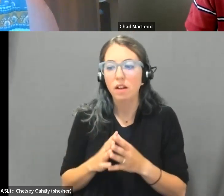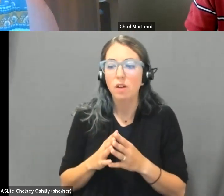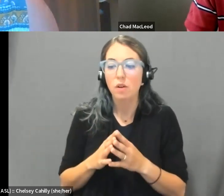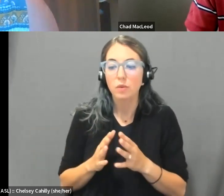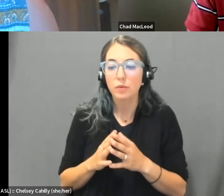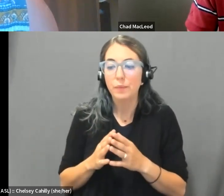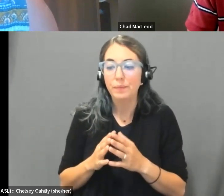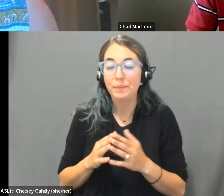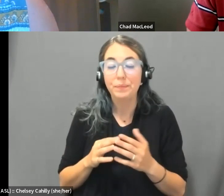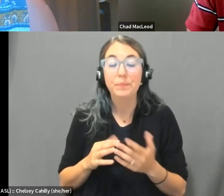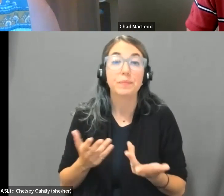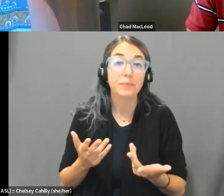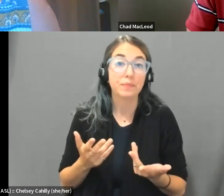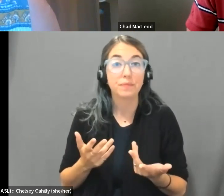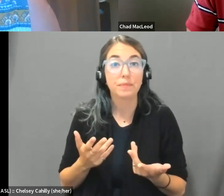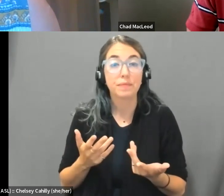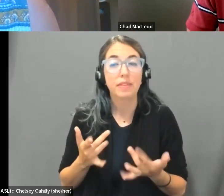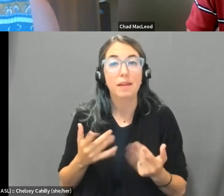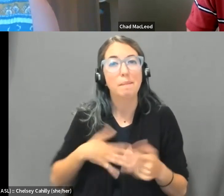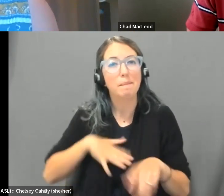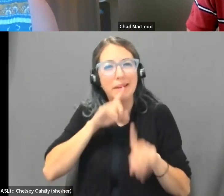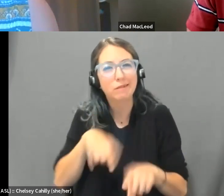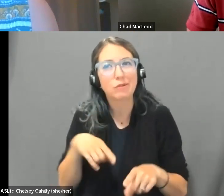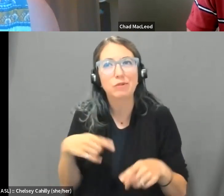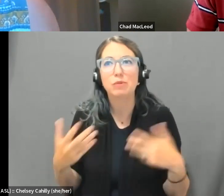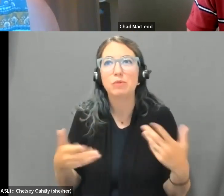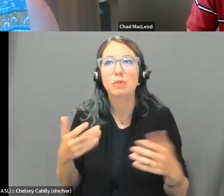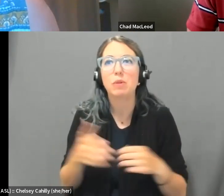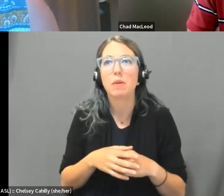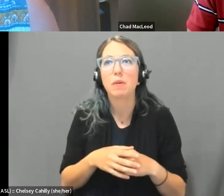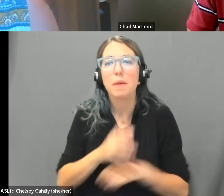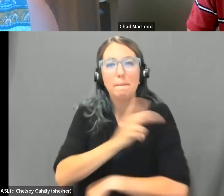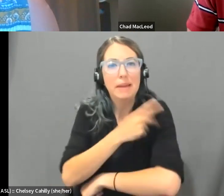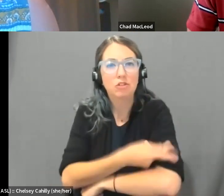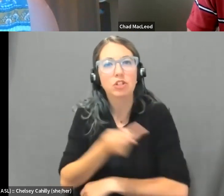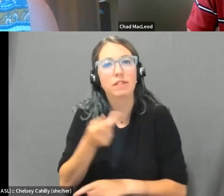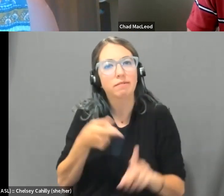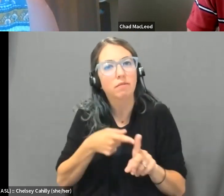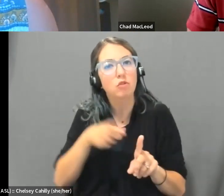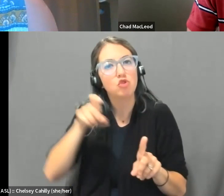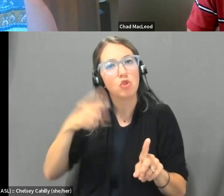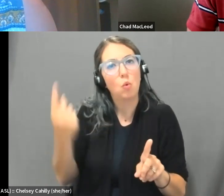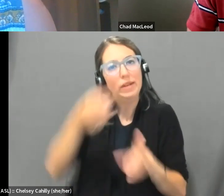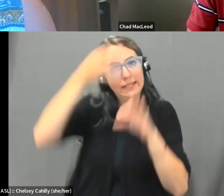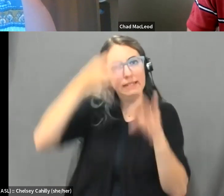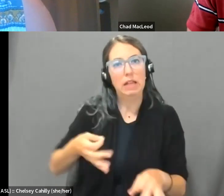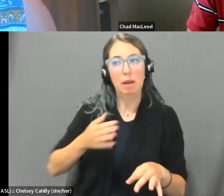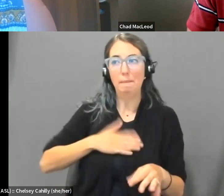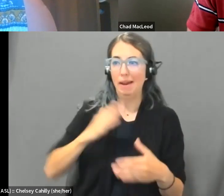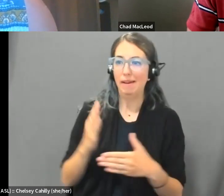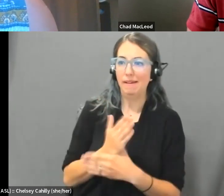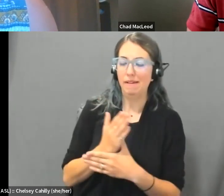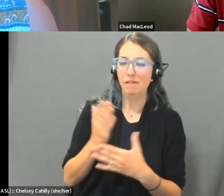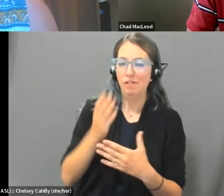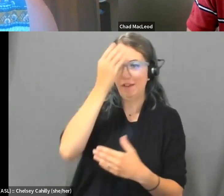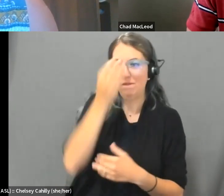a person should always be able to decide what information is shared and what information is not shared.